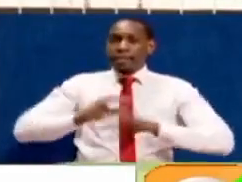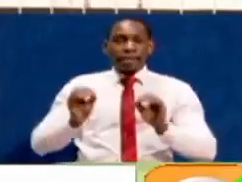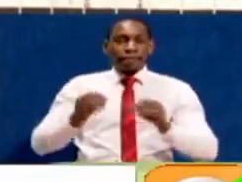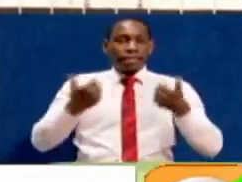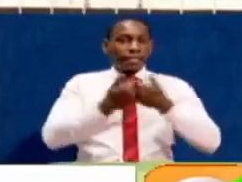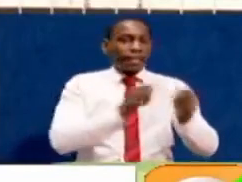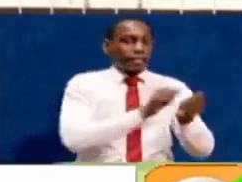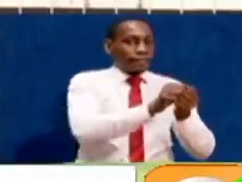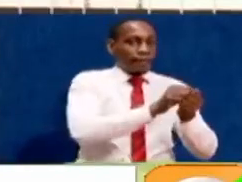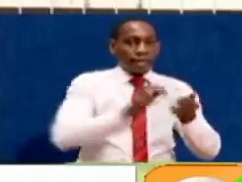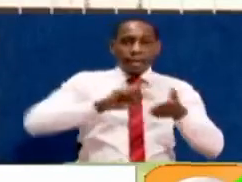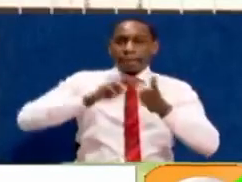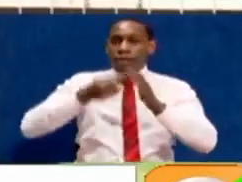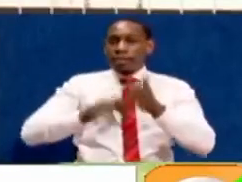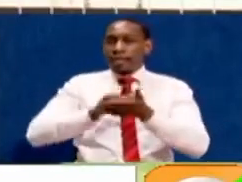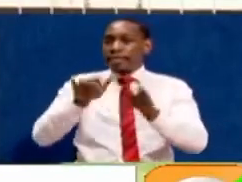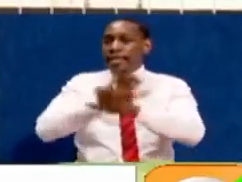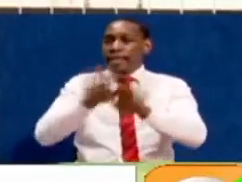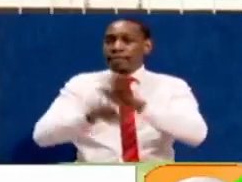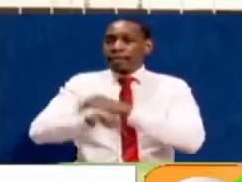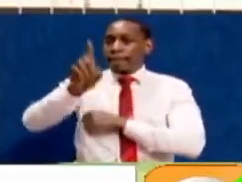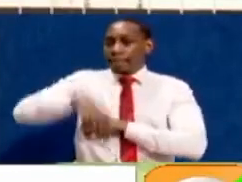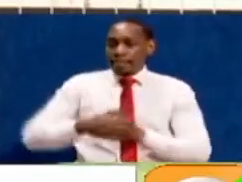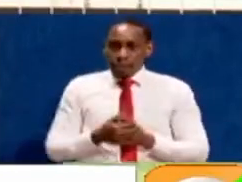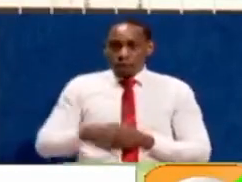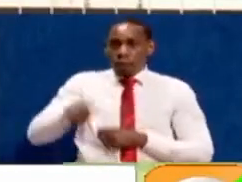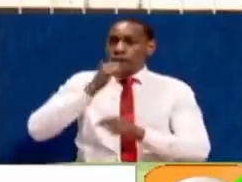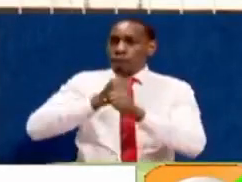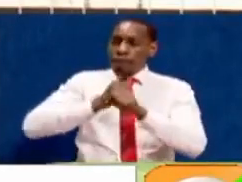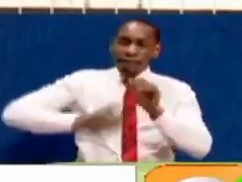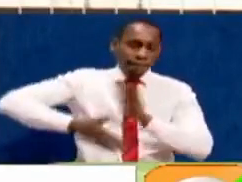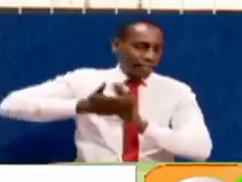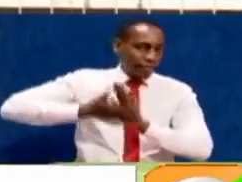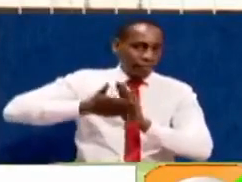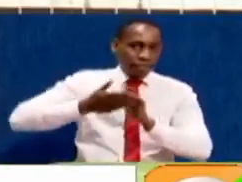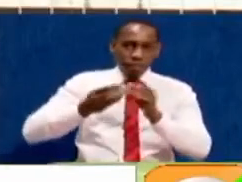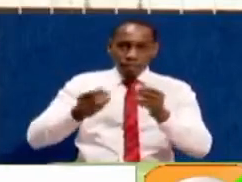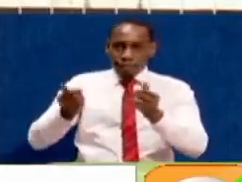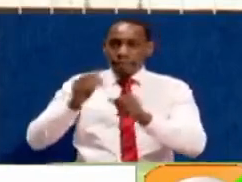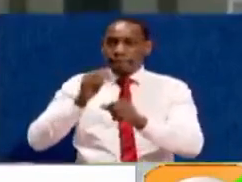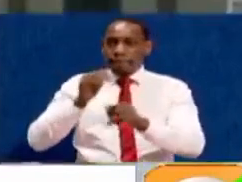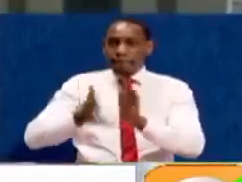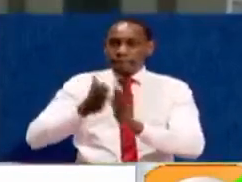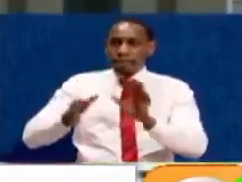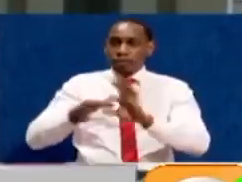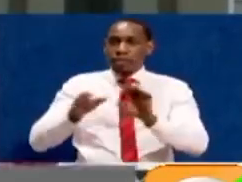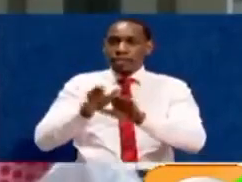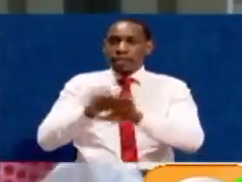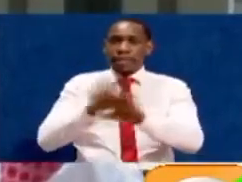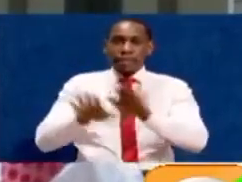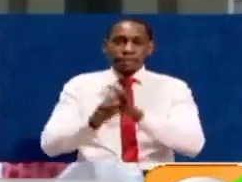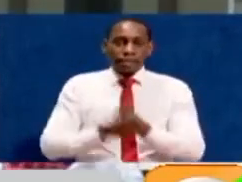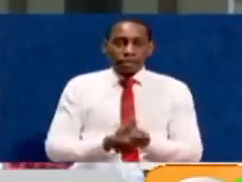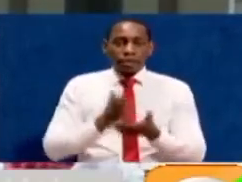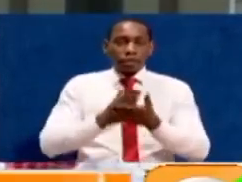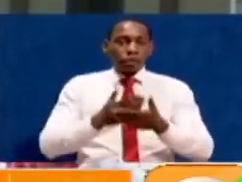if the match is on Friday, that means everything has to be, we are working on a quick fix, so everything has to be combined. They are a tough opposition,